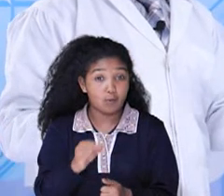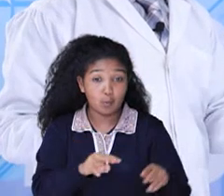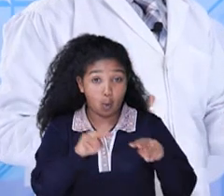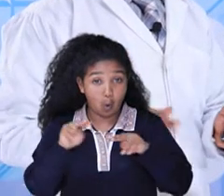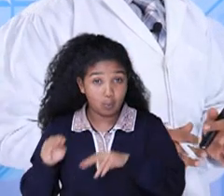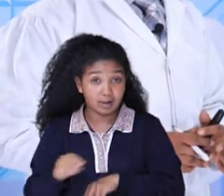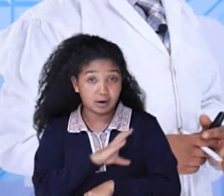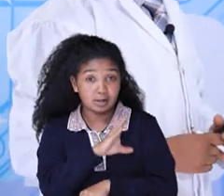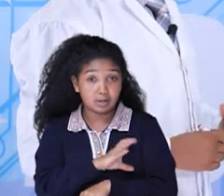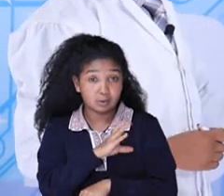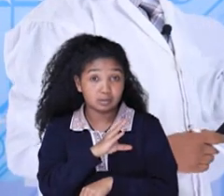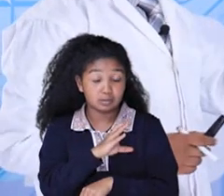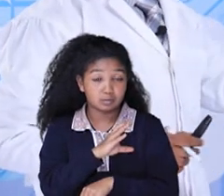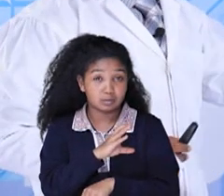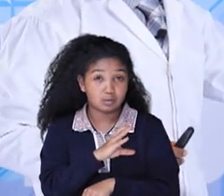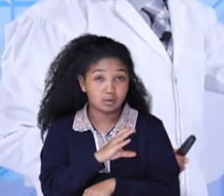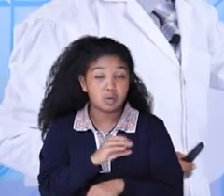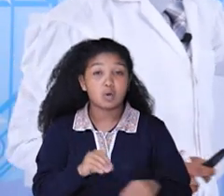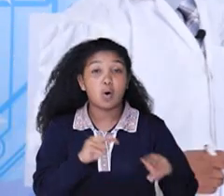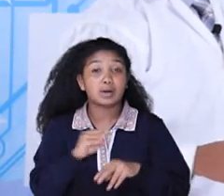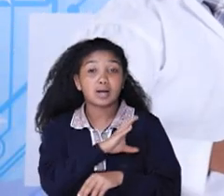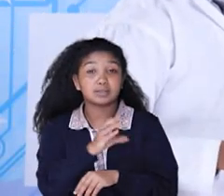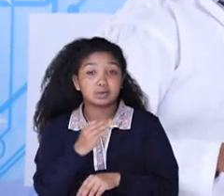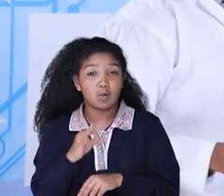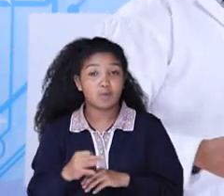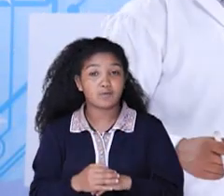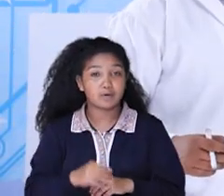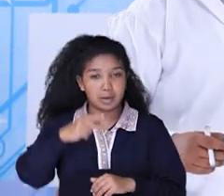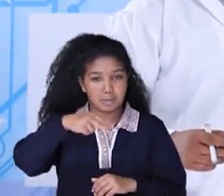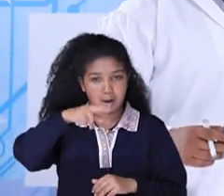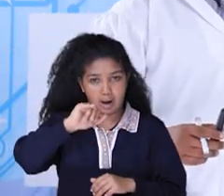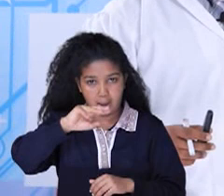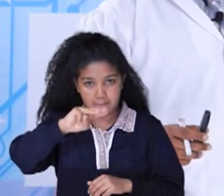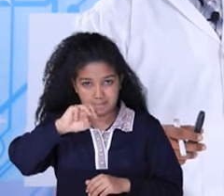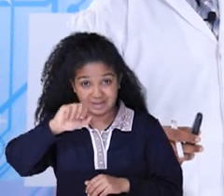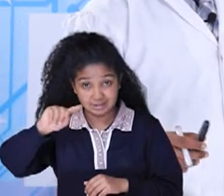common characteristics of limbs, common characteristics of primates